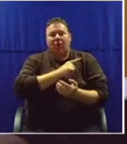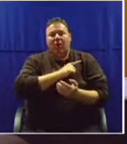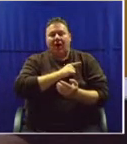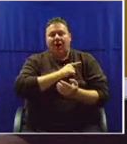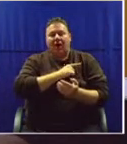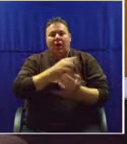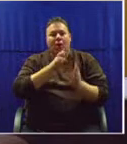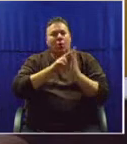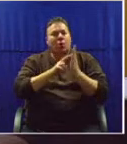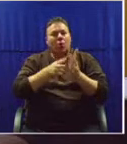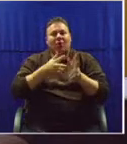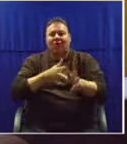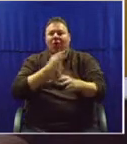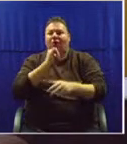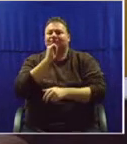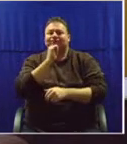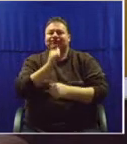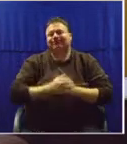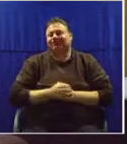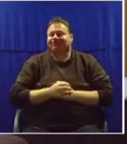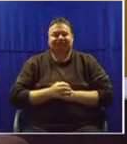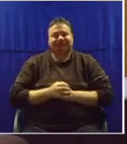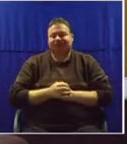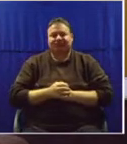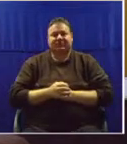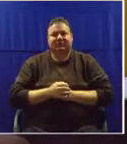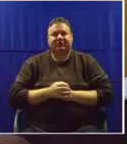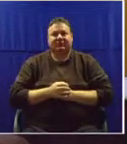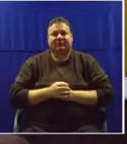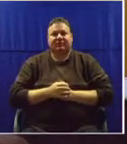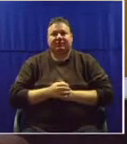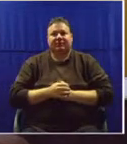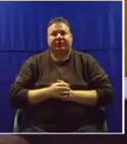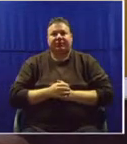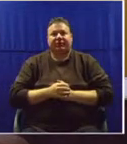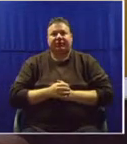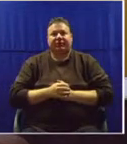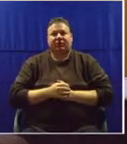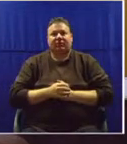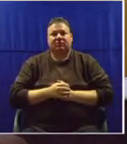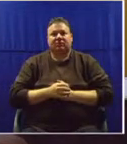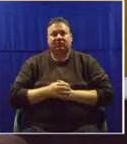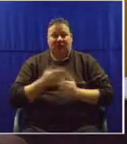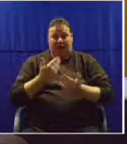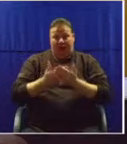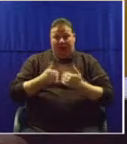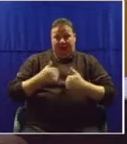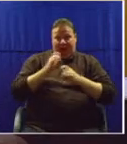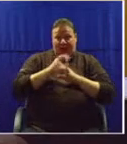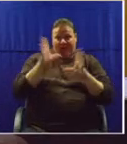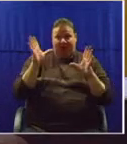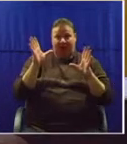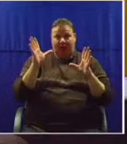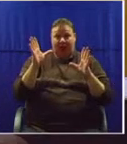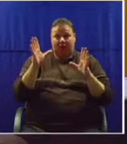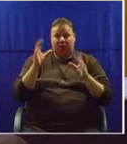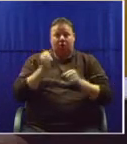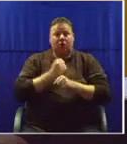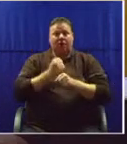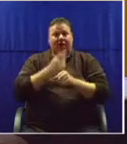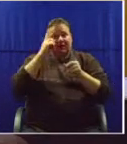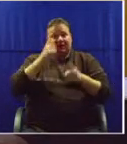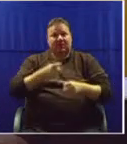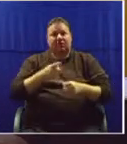order. That is out of order. May I clarify, Speaker? You're not going to clarify that. No, but you've made a ruling that I think